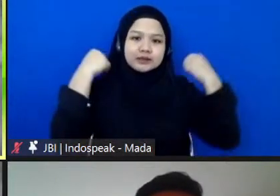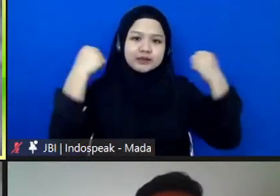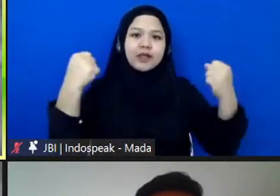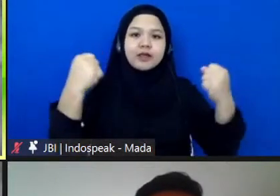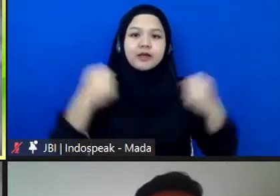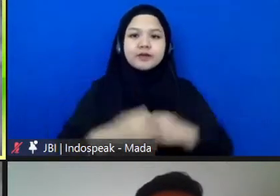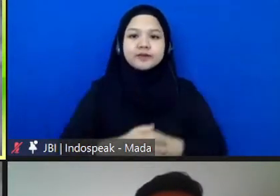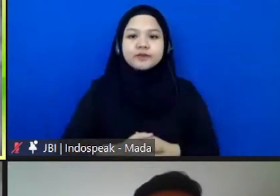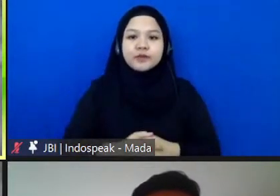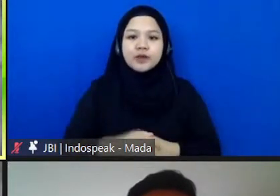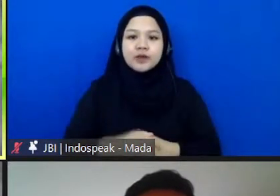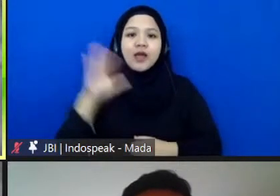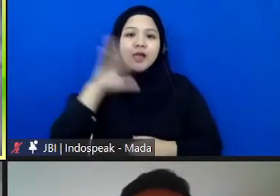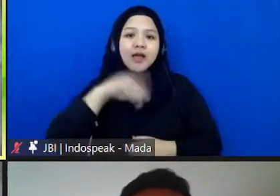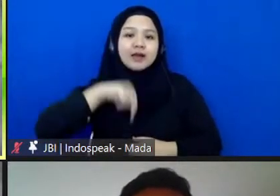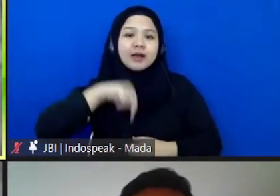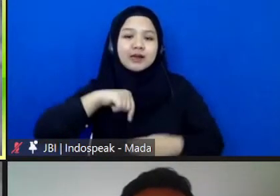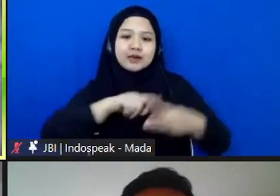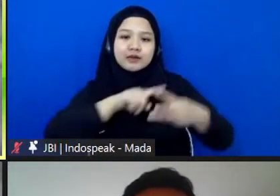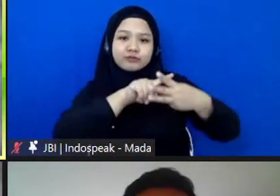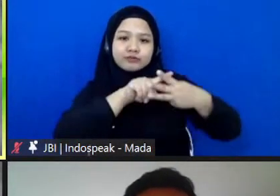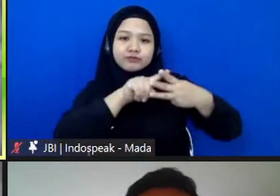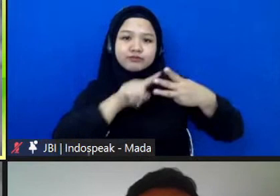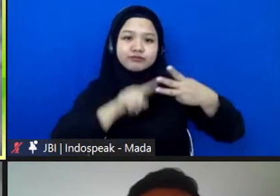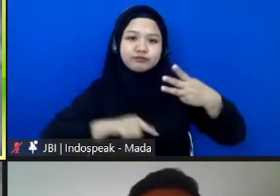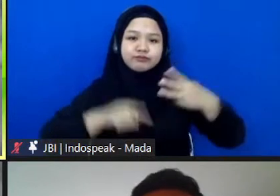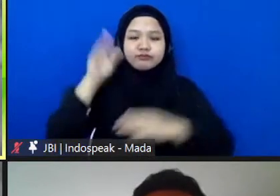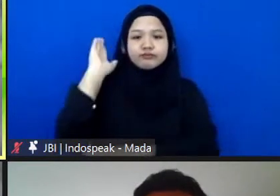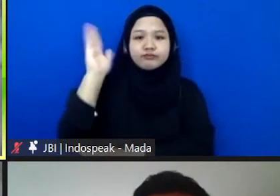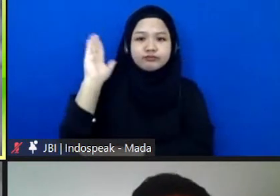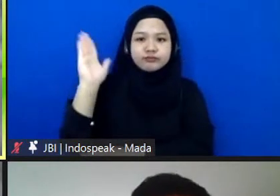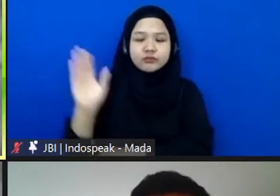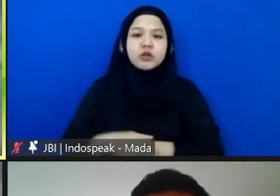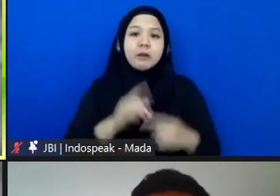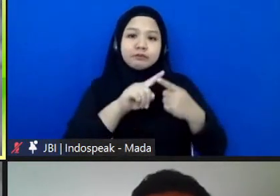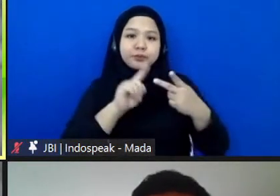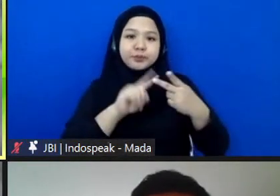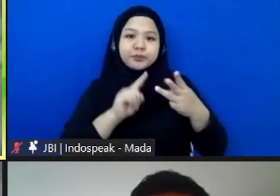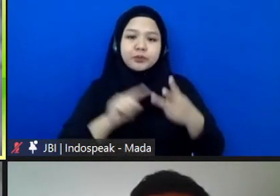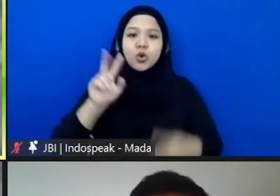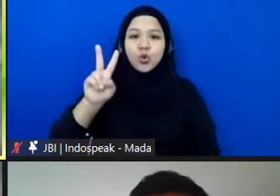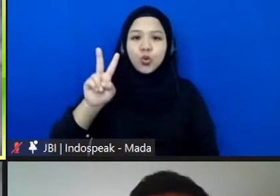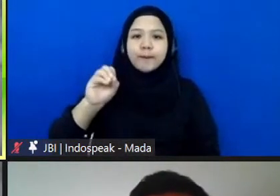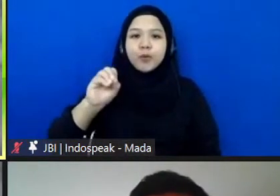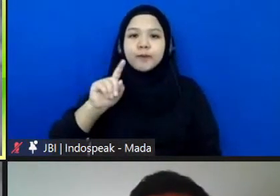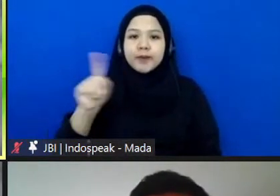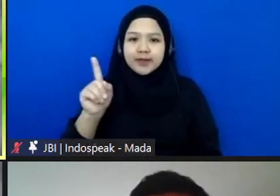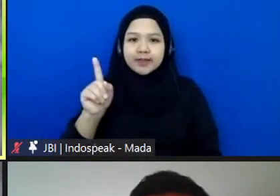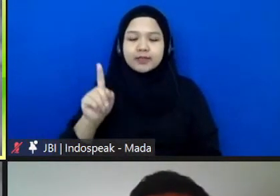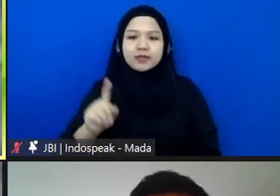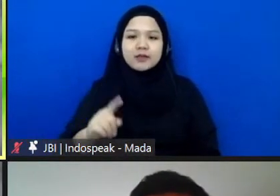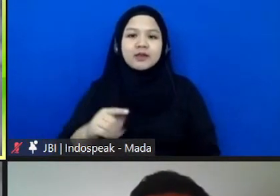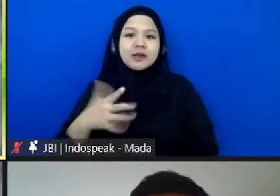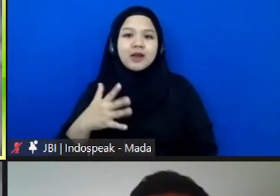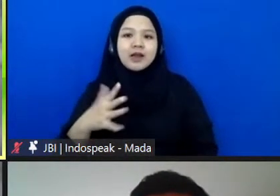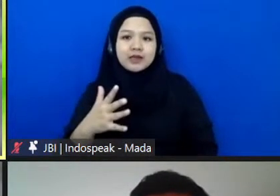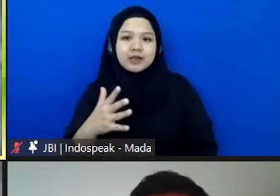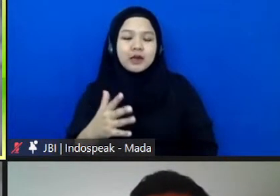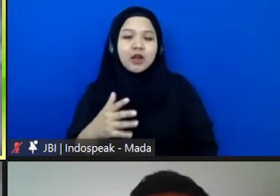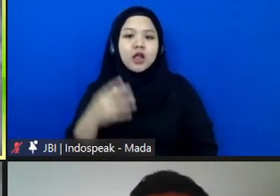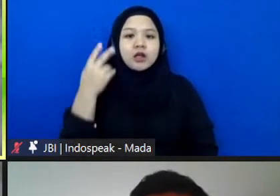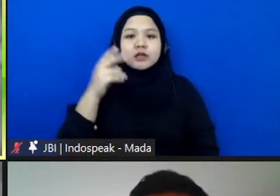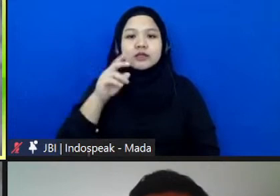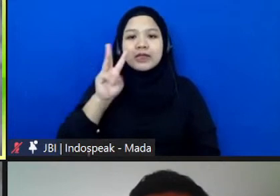today, each of our panellists will be speaking for 20 minutes, after which we will have approximately 30 minutes for question and